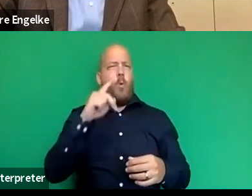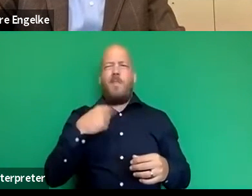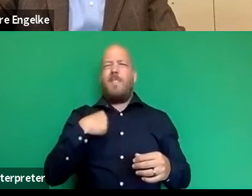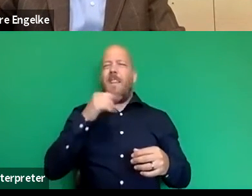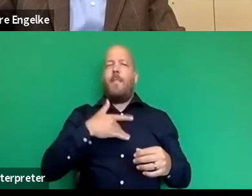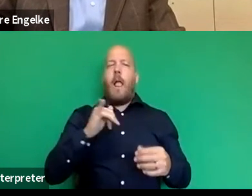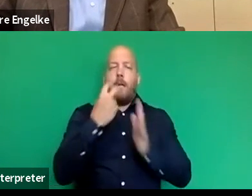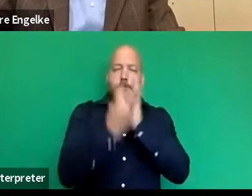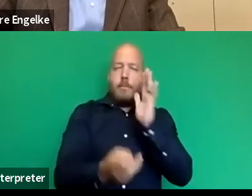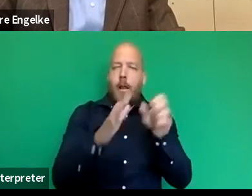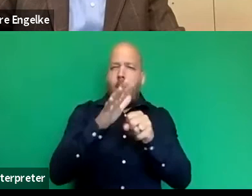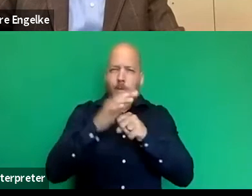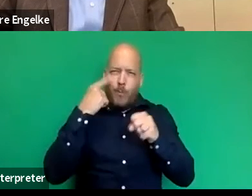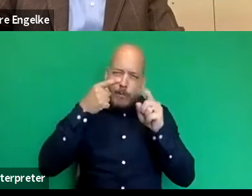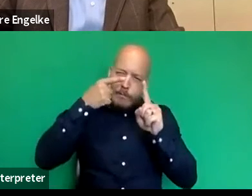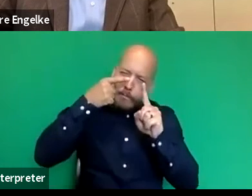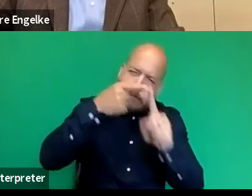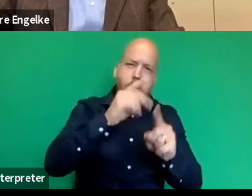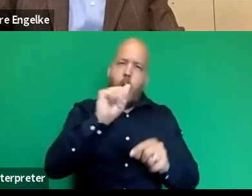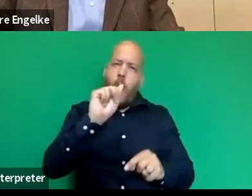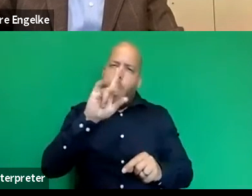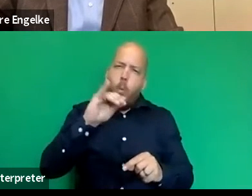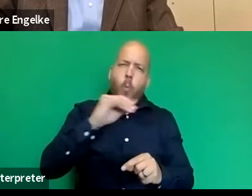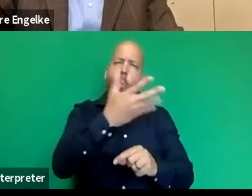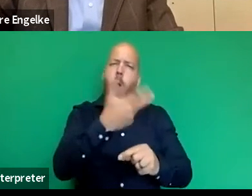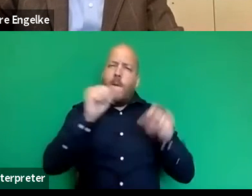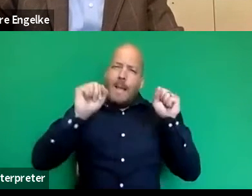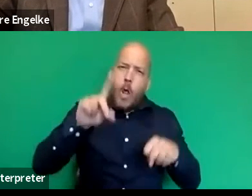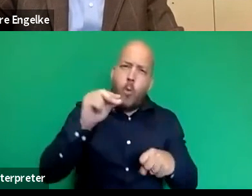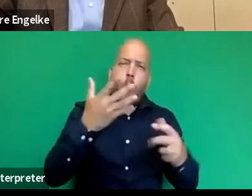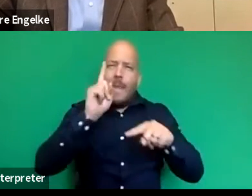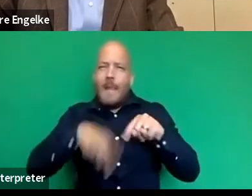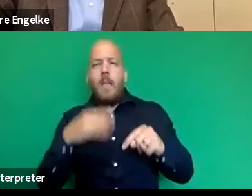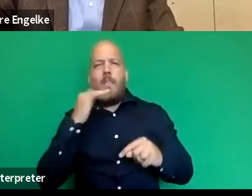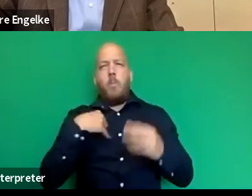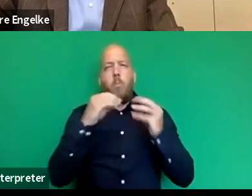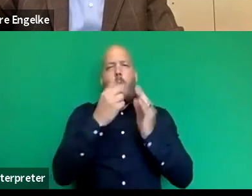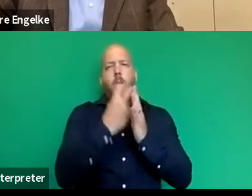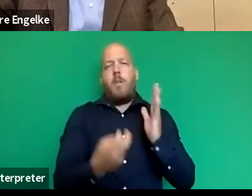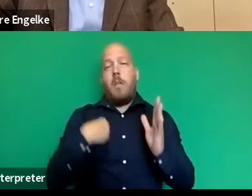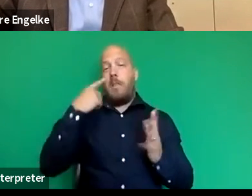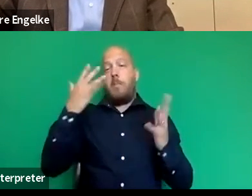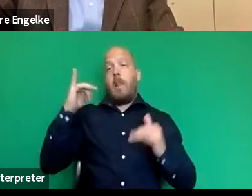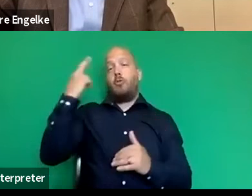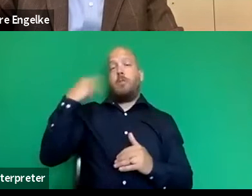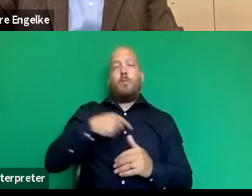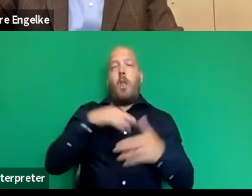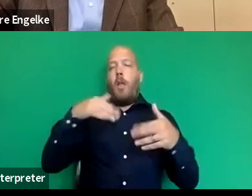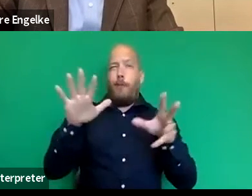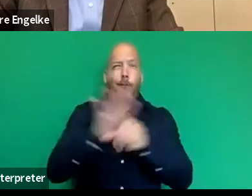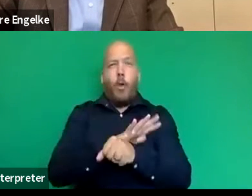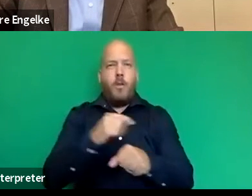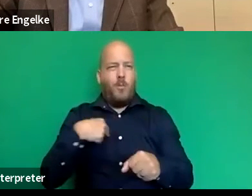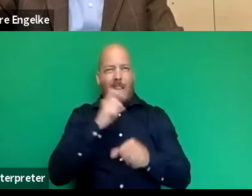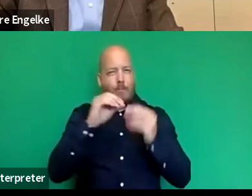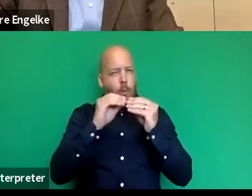absolutely is important. And I think it might be a bit because some of the things that might help us understand that a little better,